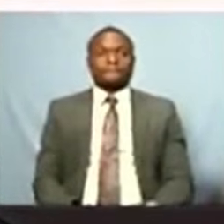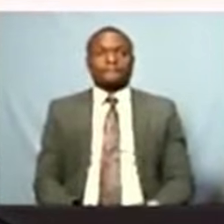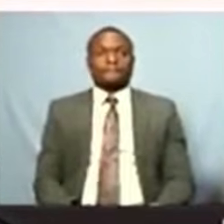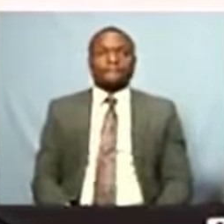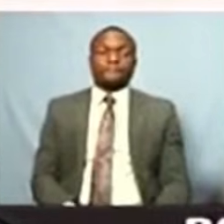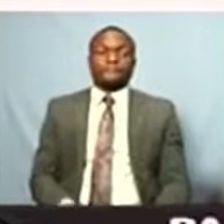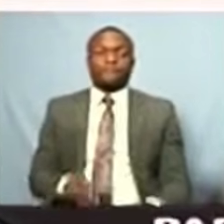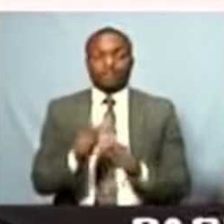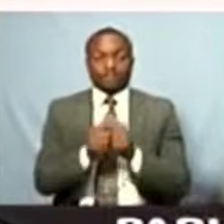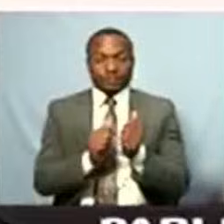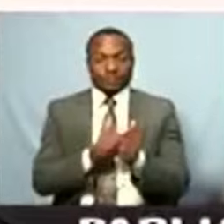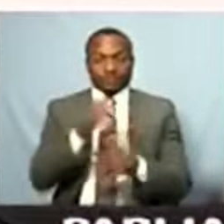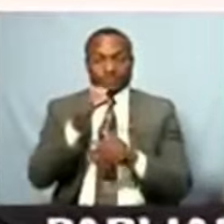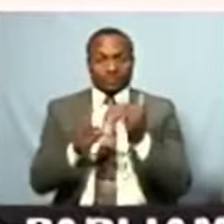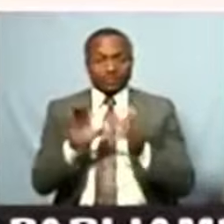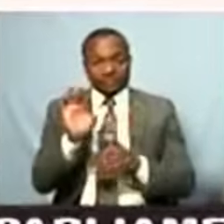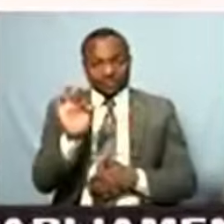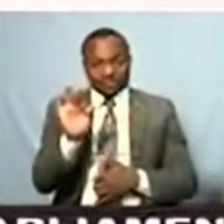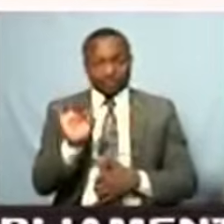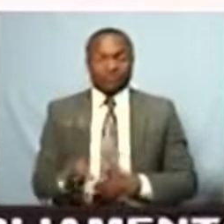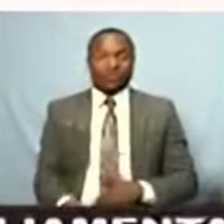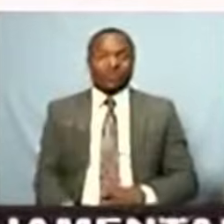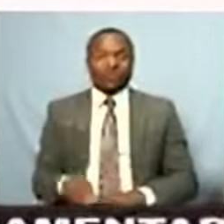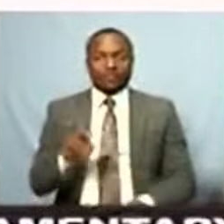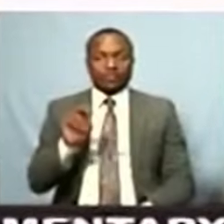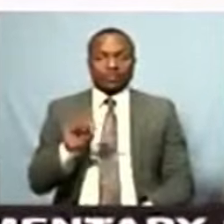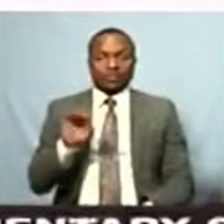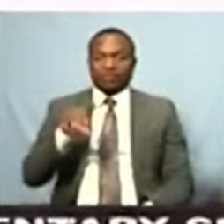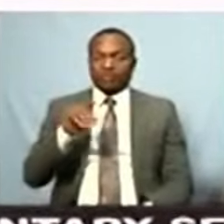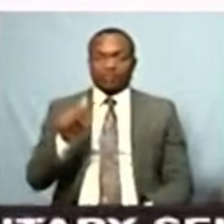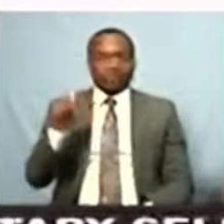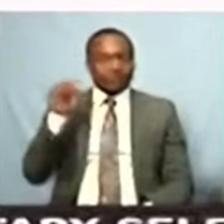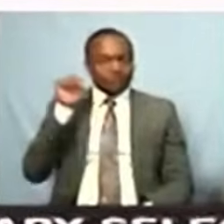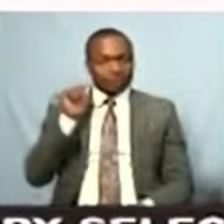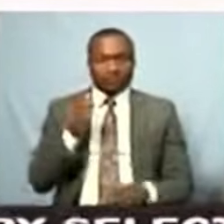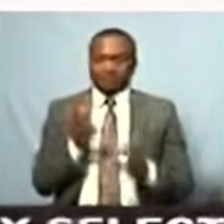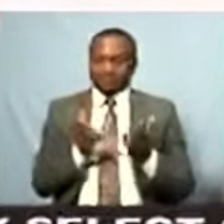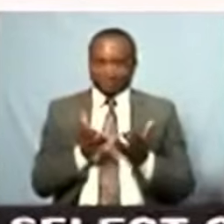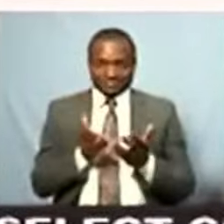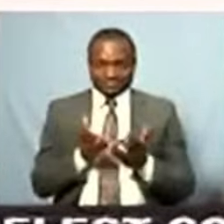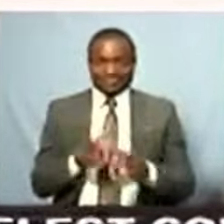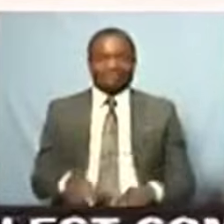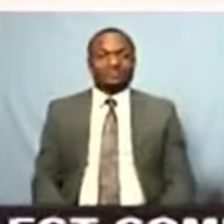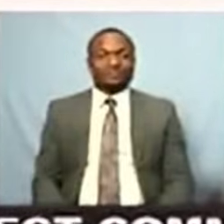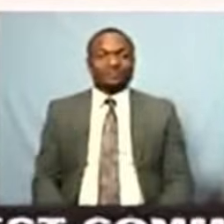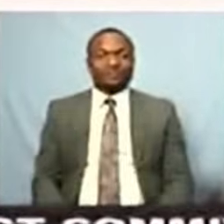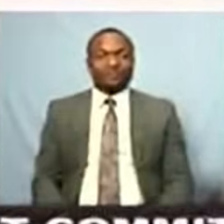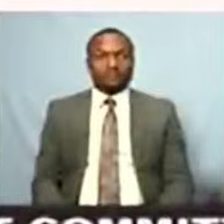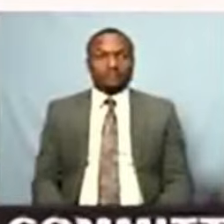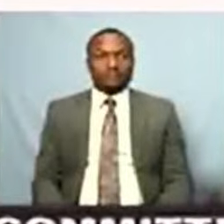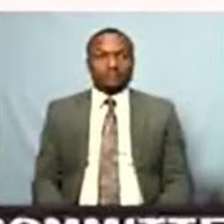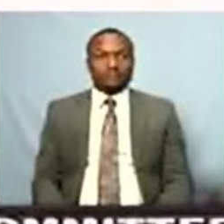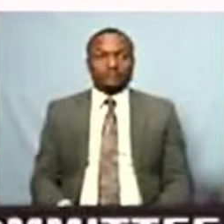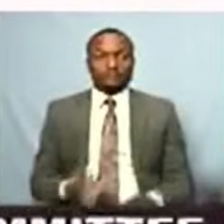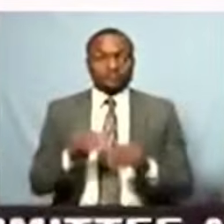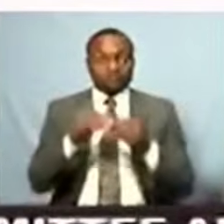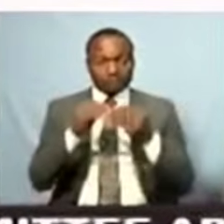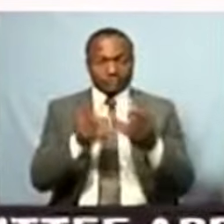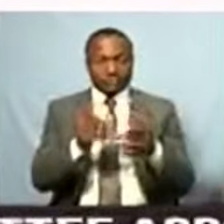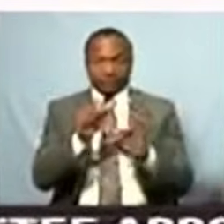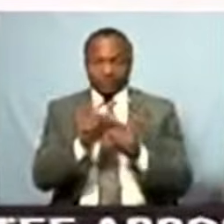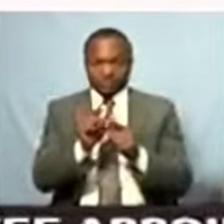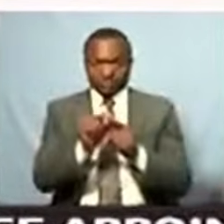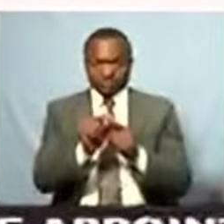In relation to clause 19, NIPA has no objection to clause 19, providing for the insertion of the